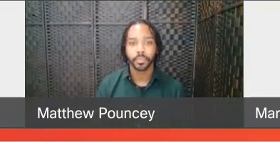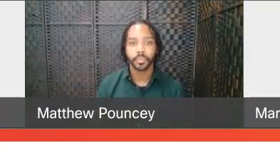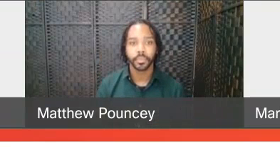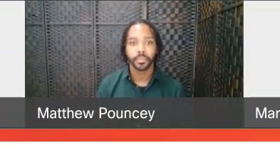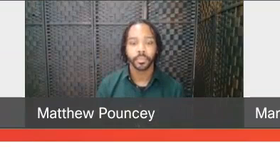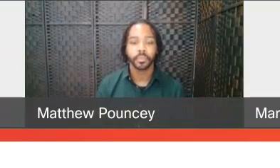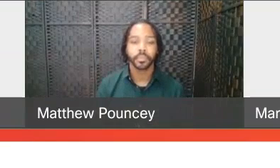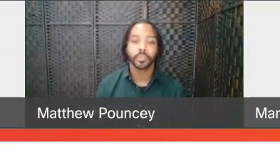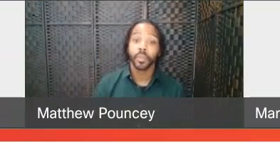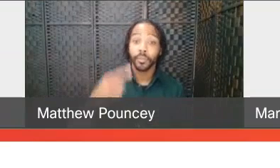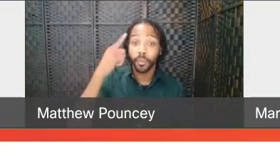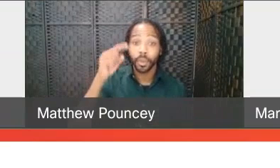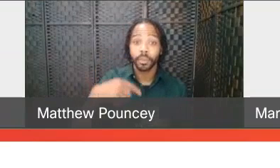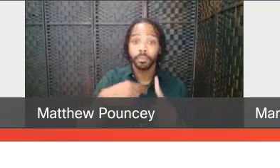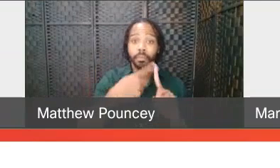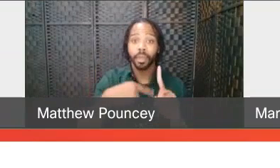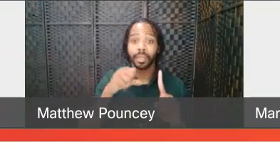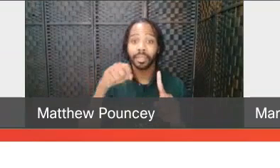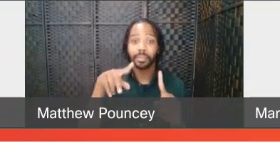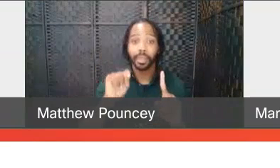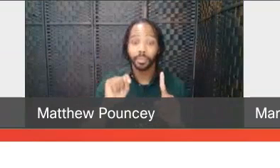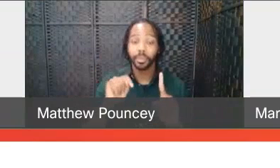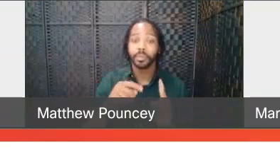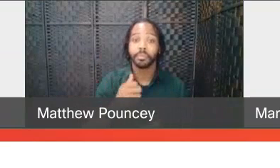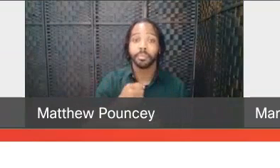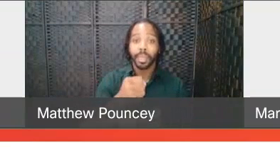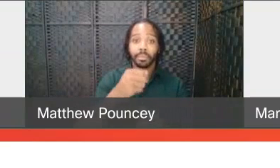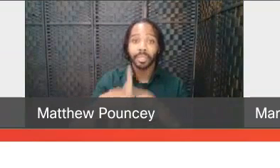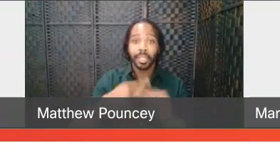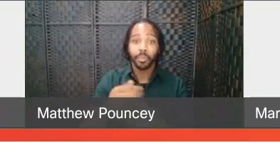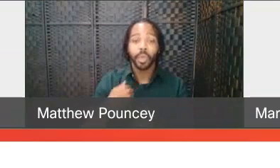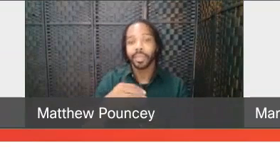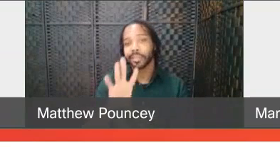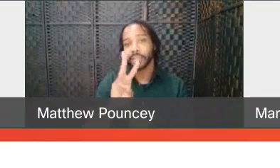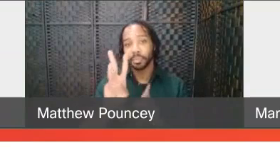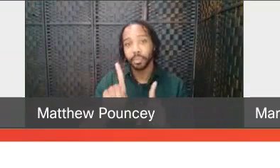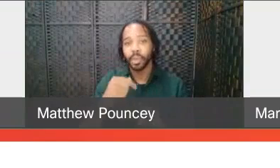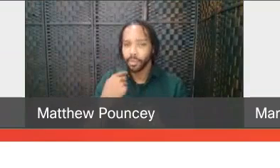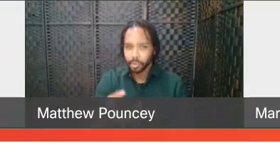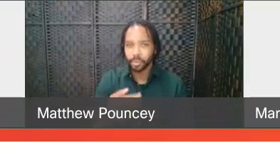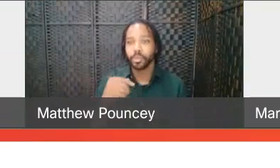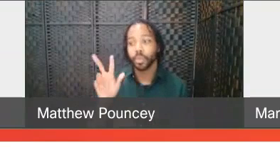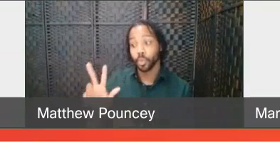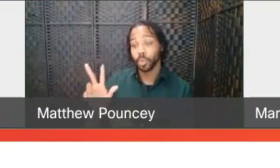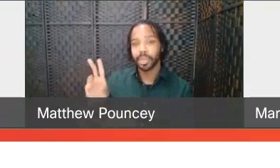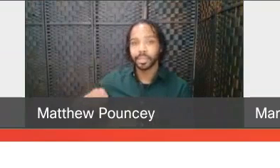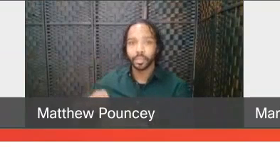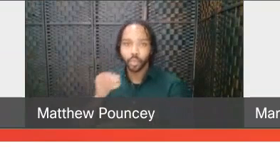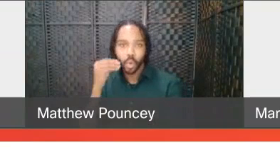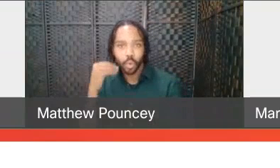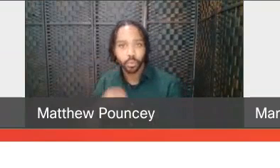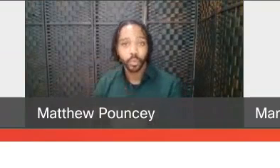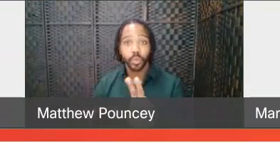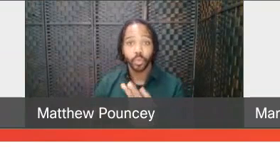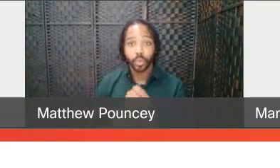So in the month of September, by placement type, we have had 6 people, as I said. 3 were in natural homes, 2